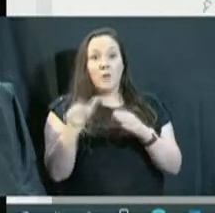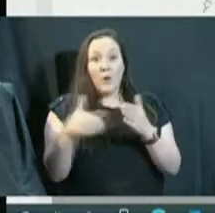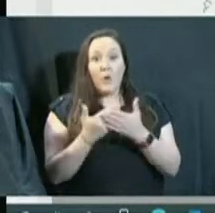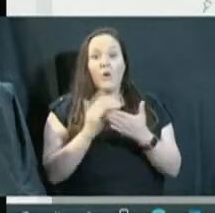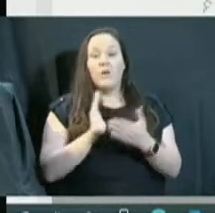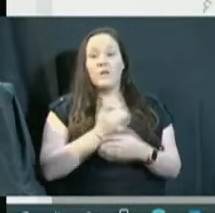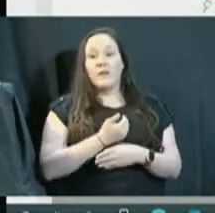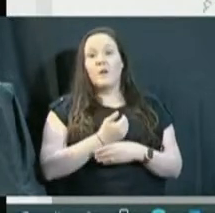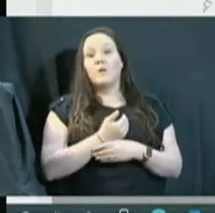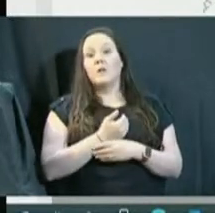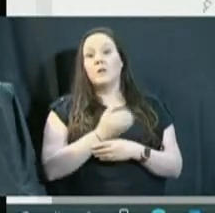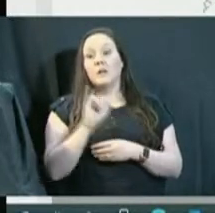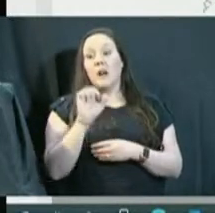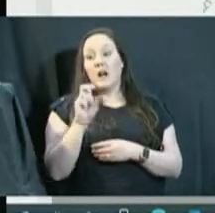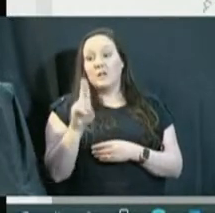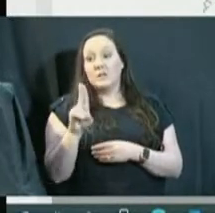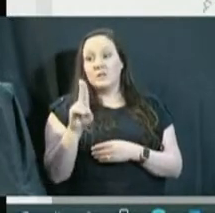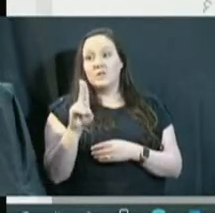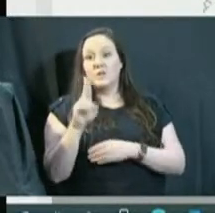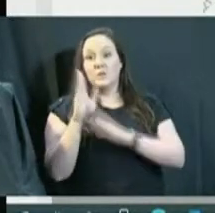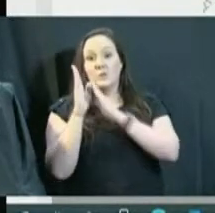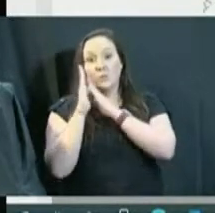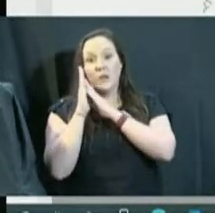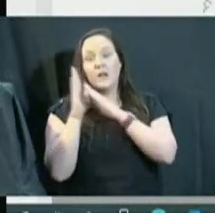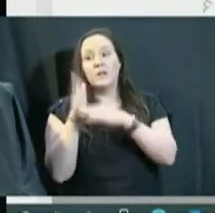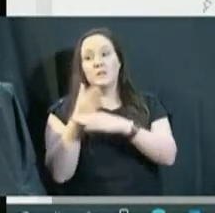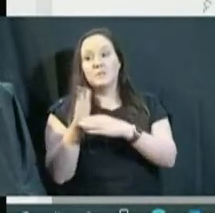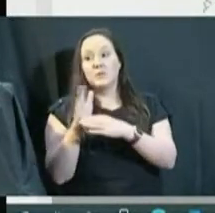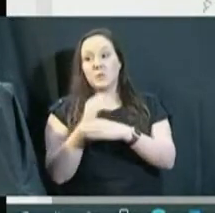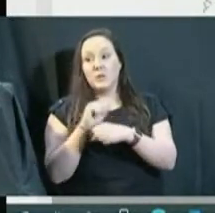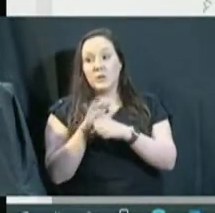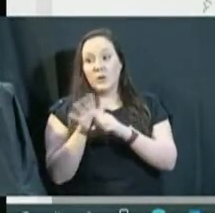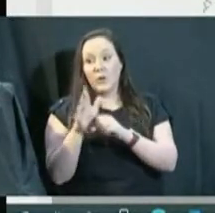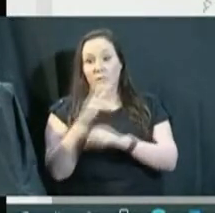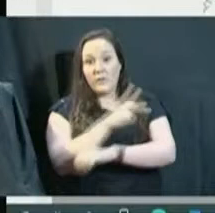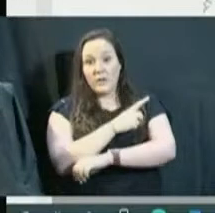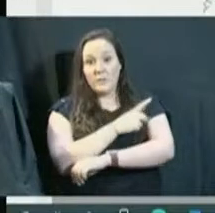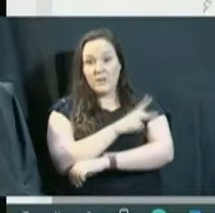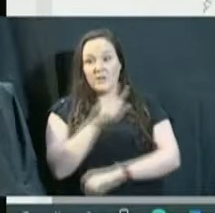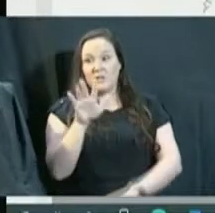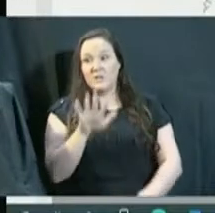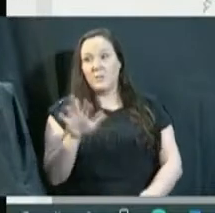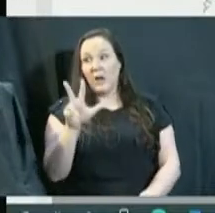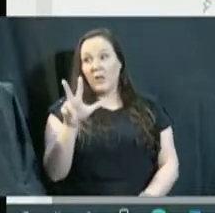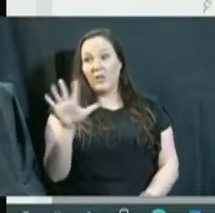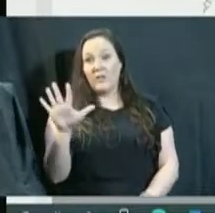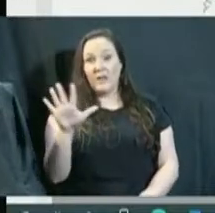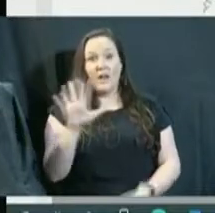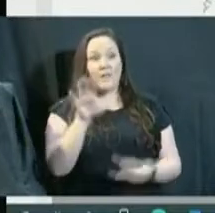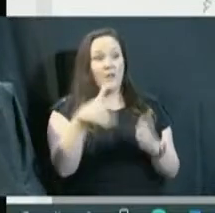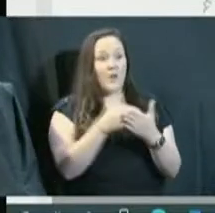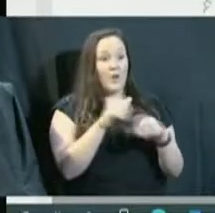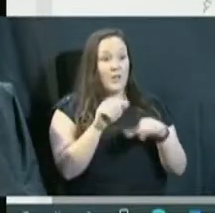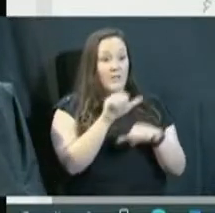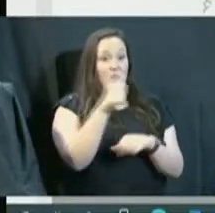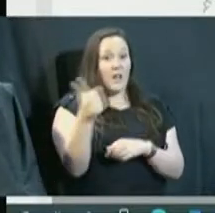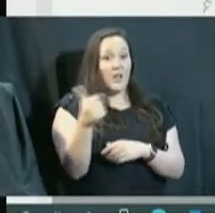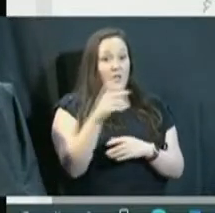beds between the COVID patients who were on the ventilator, which was about 35, and all of our other patients who were on a ventilator,